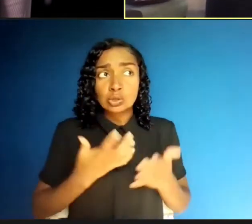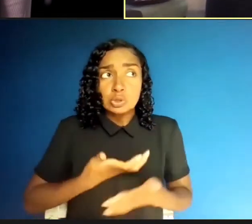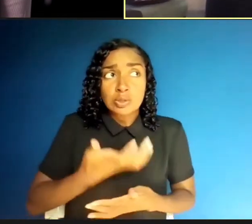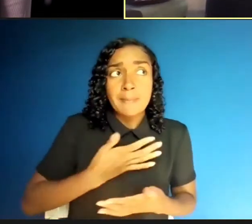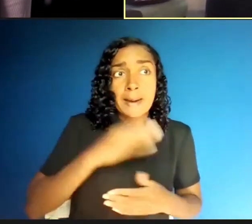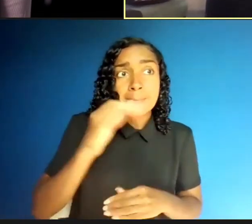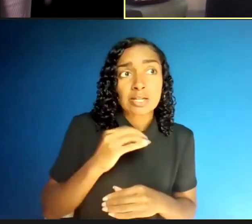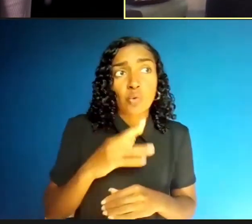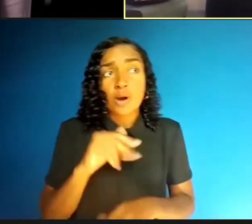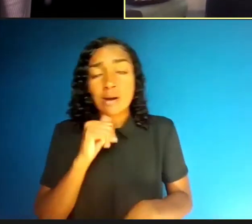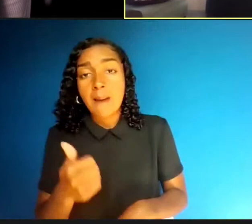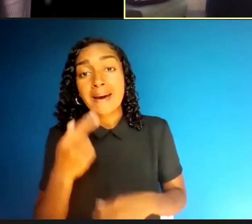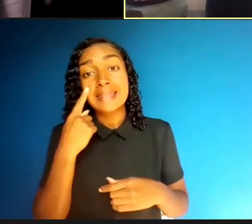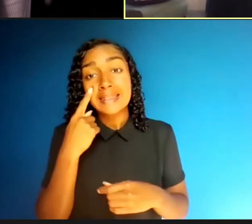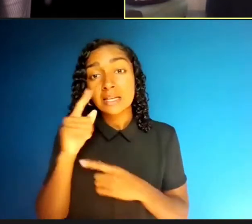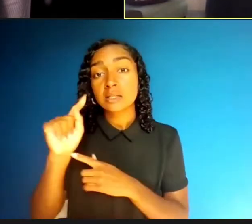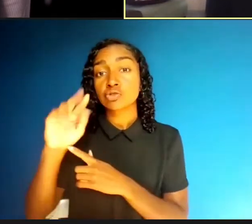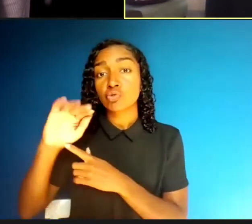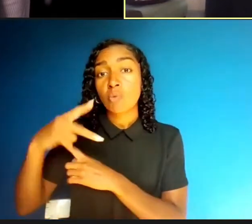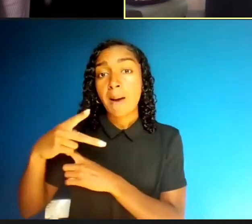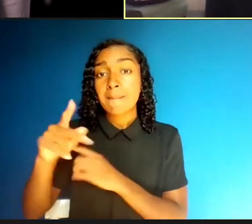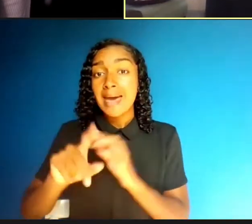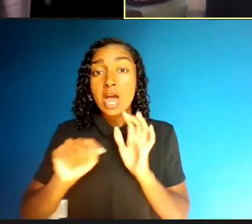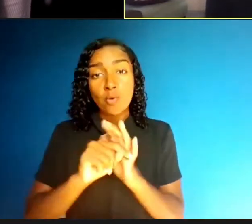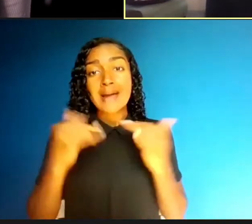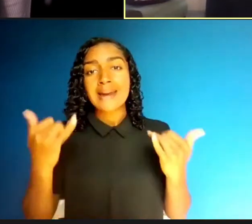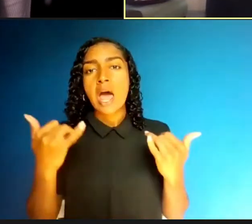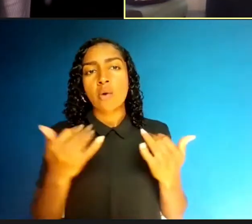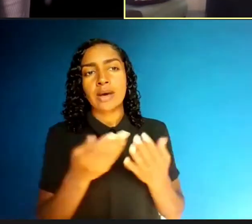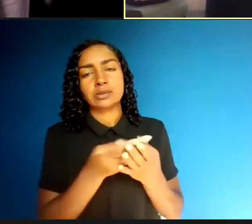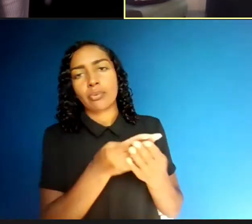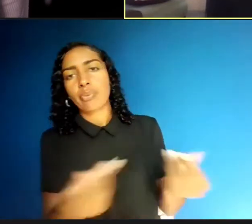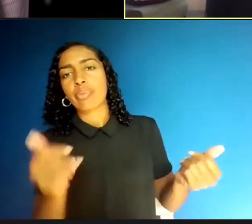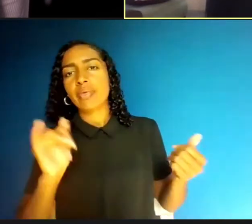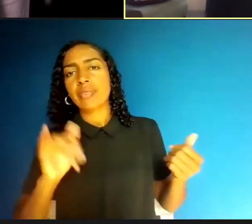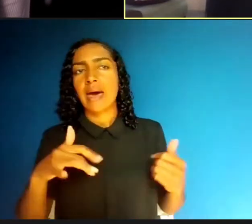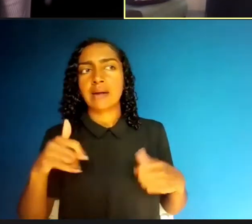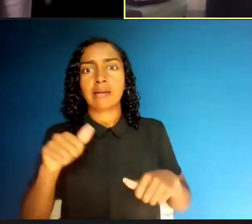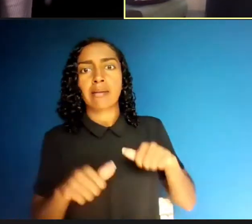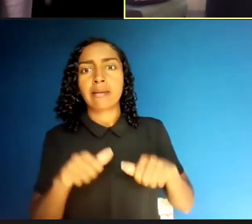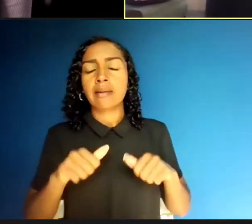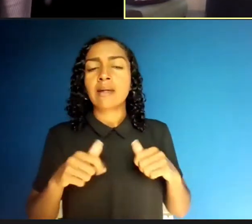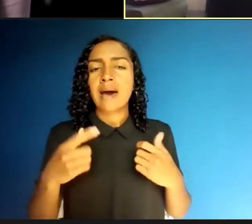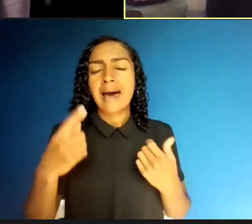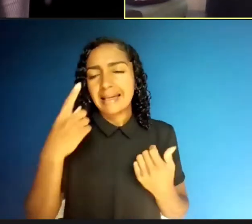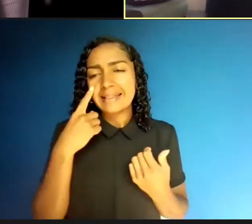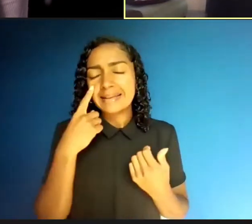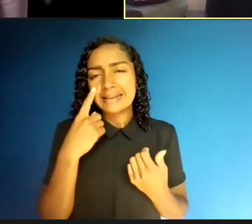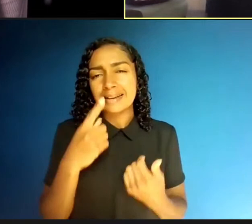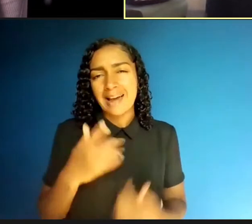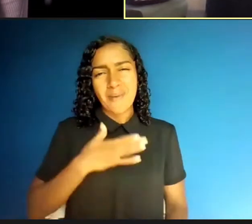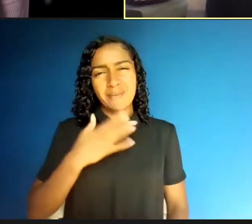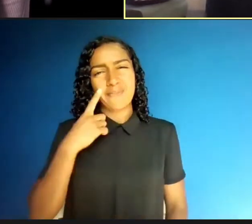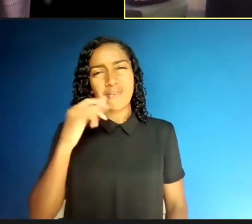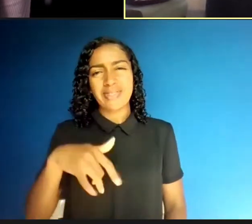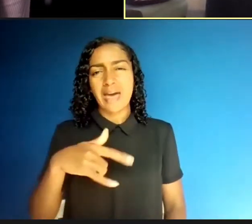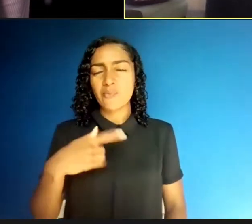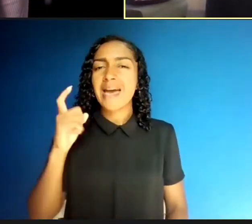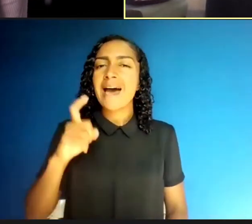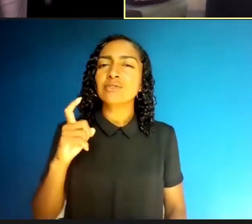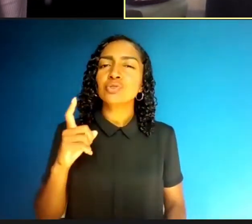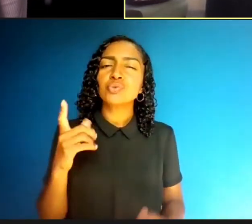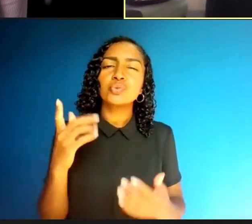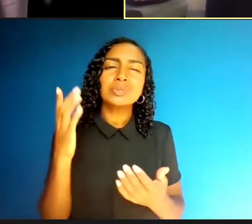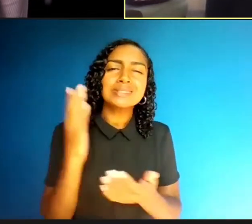has really flushed a lot of that away. And I'm happy for that because I do think that we have to stop pretending that